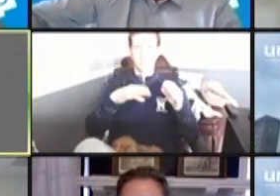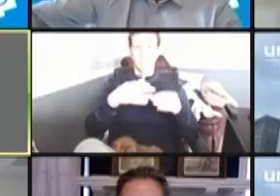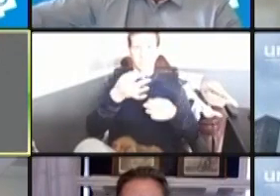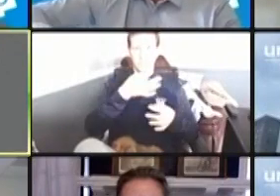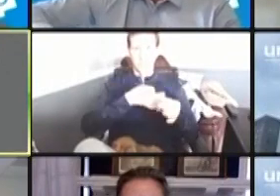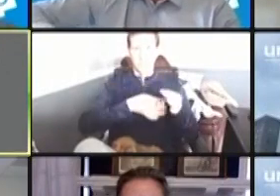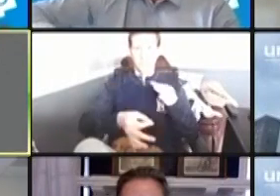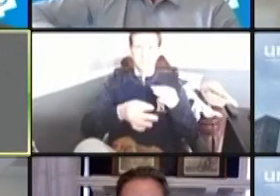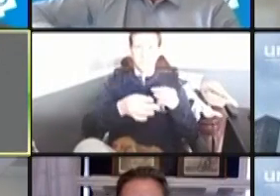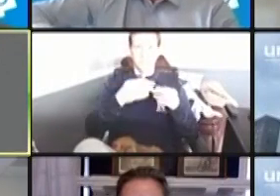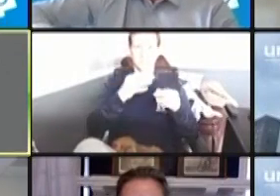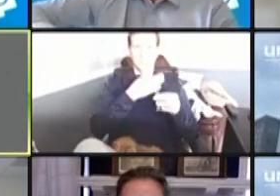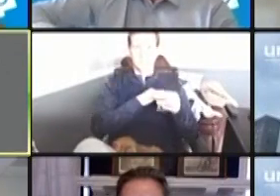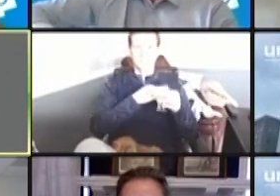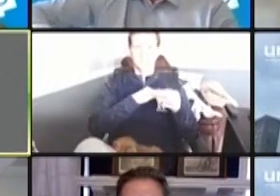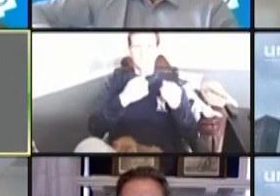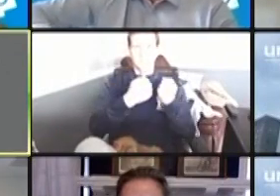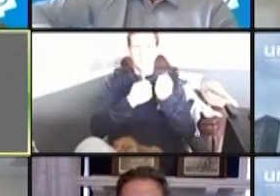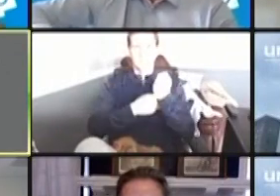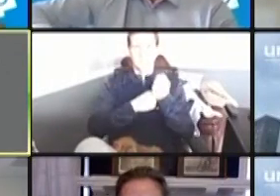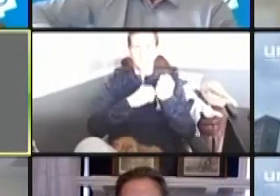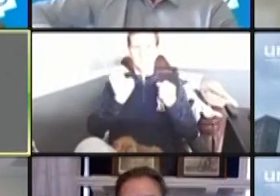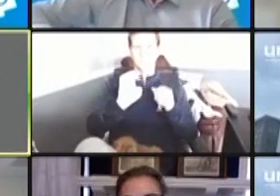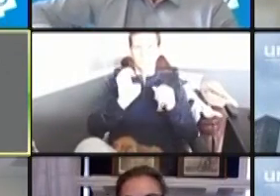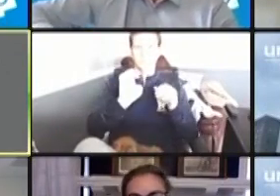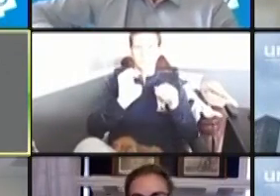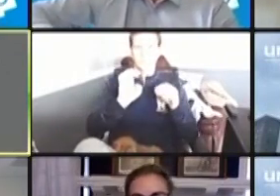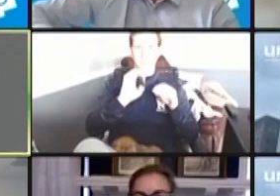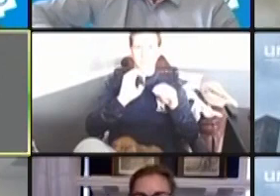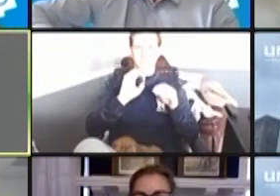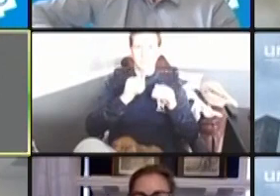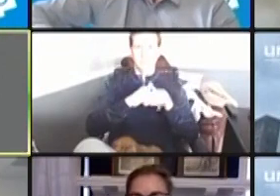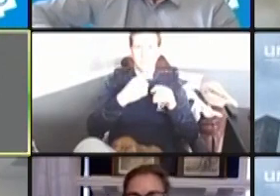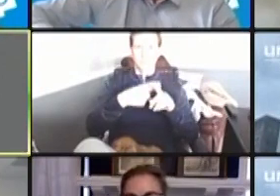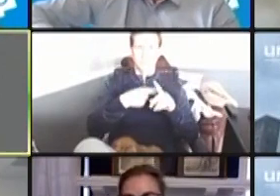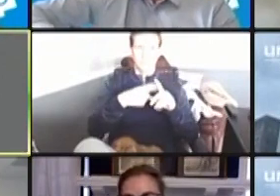Pittsburgh Foundation Emergency Fund with rental assistance fund dollars.